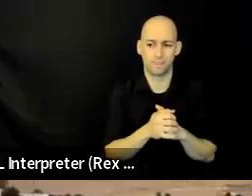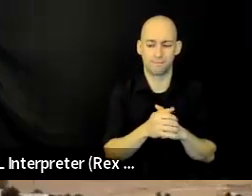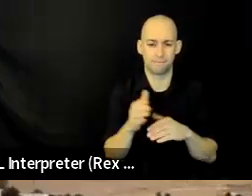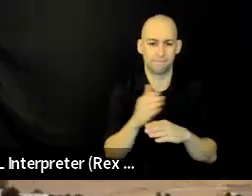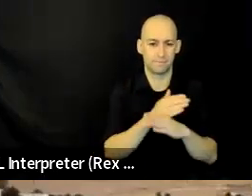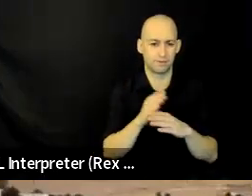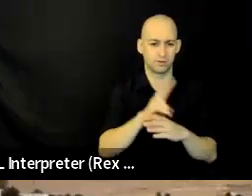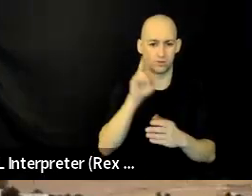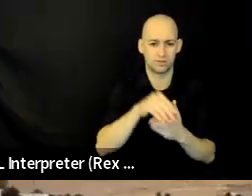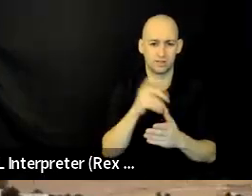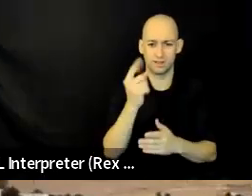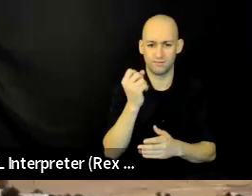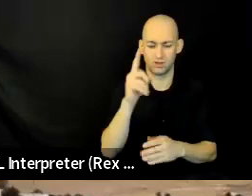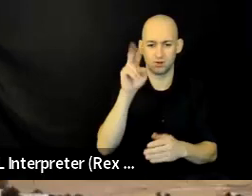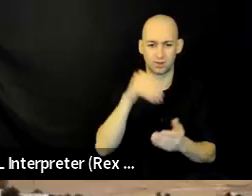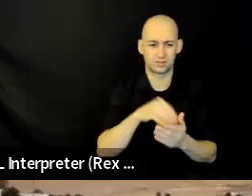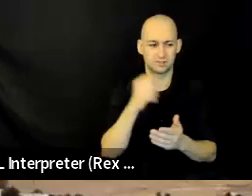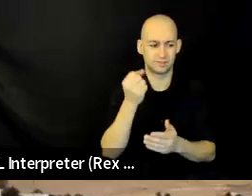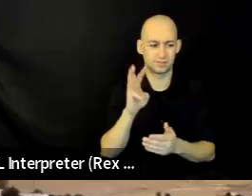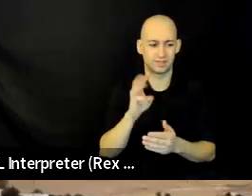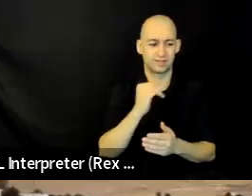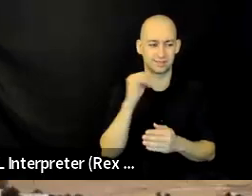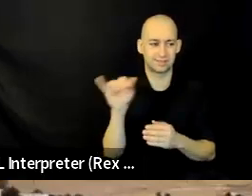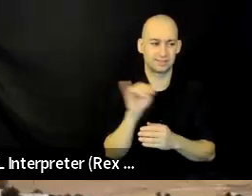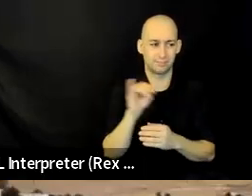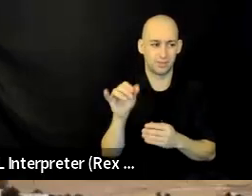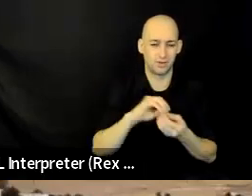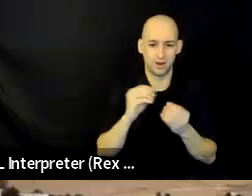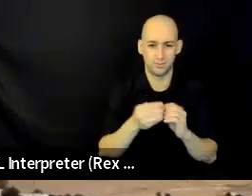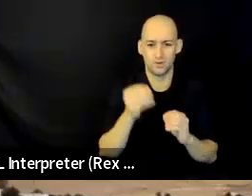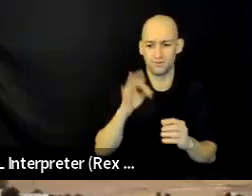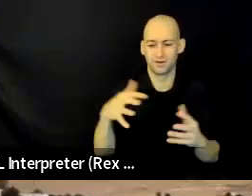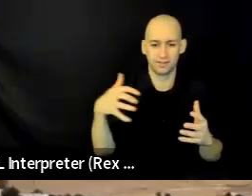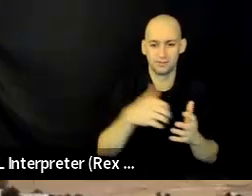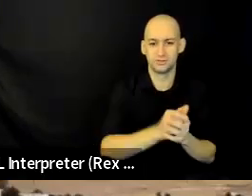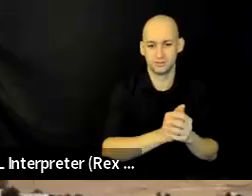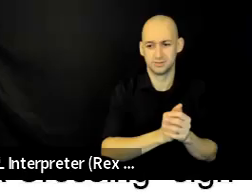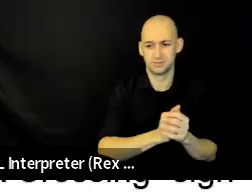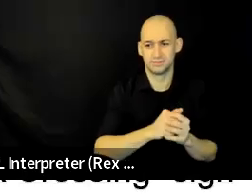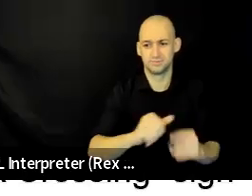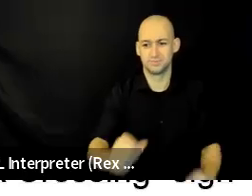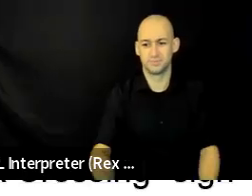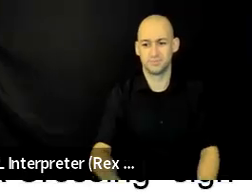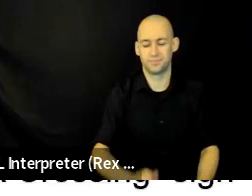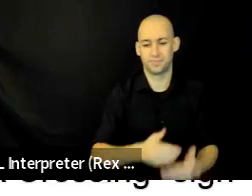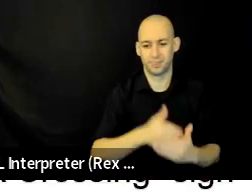there were a similar number of fatal collisions at this intersection. Next.